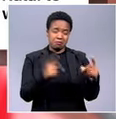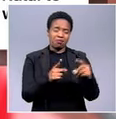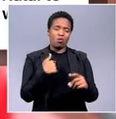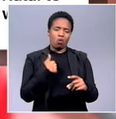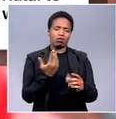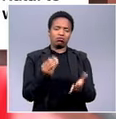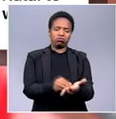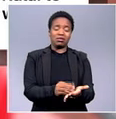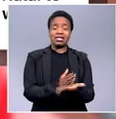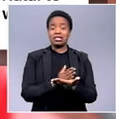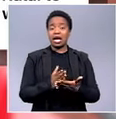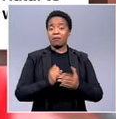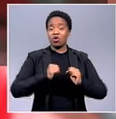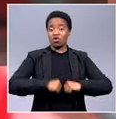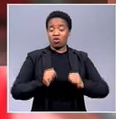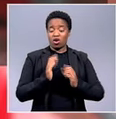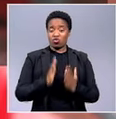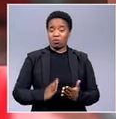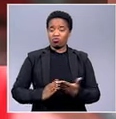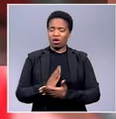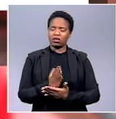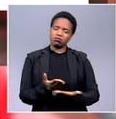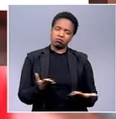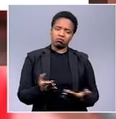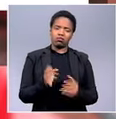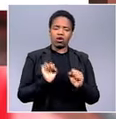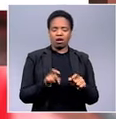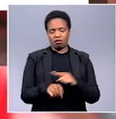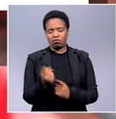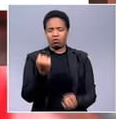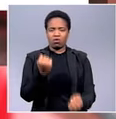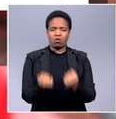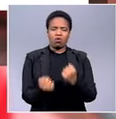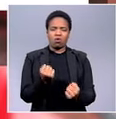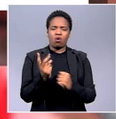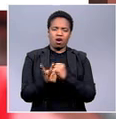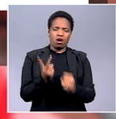Those who don't agree with the Commission's findings can take them to court for review.